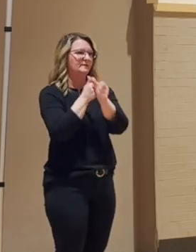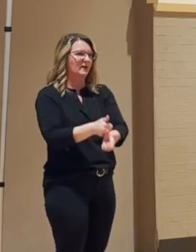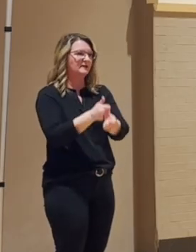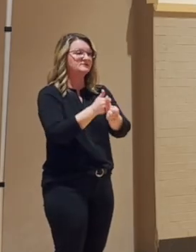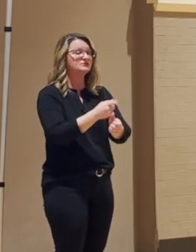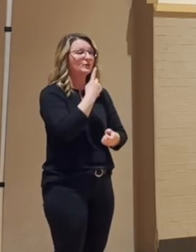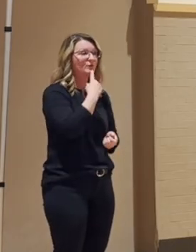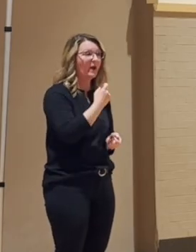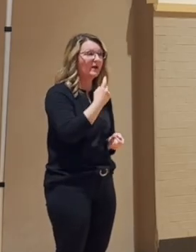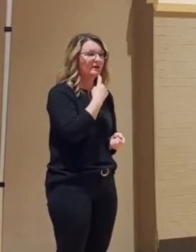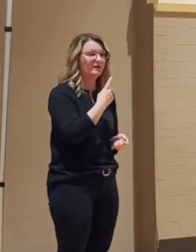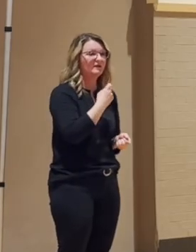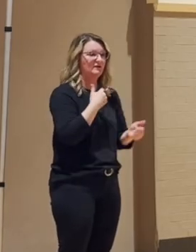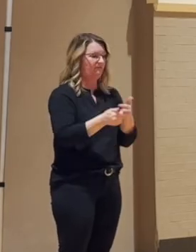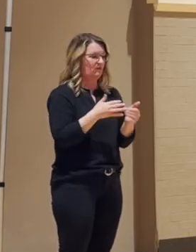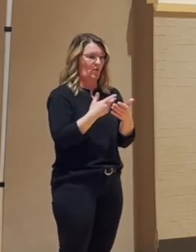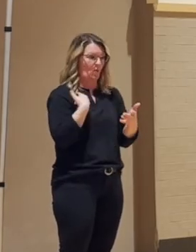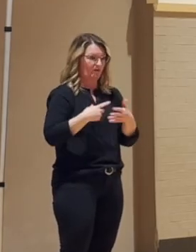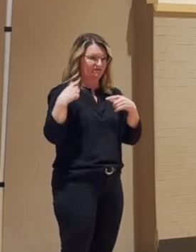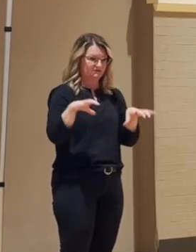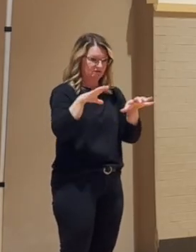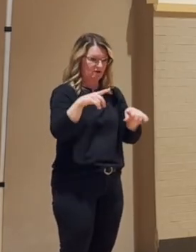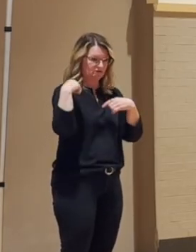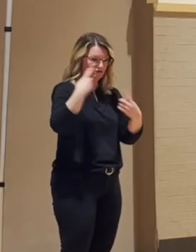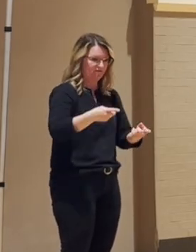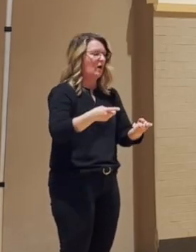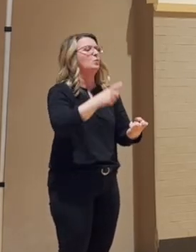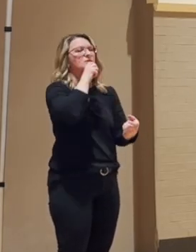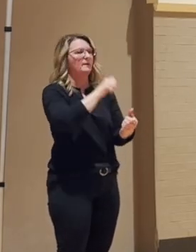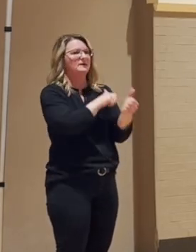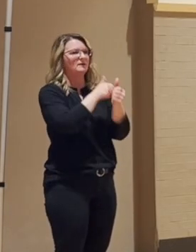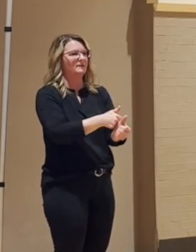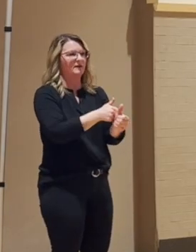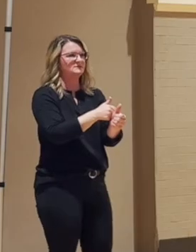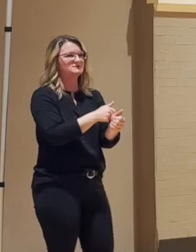ones, even after everything would be done, would not be in compliance.